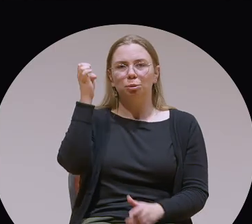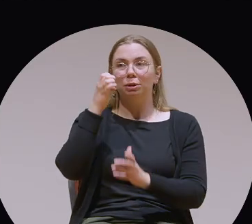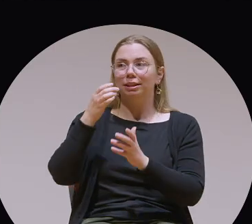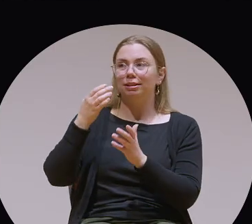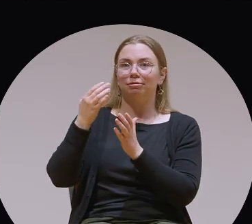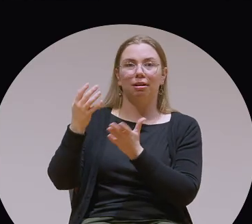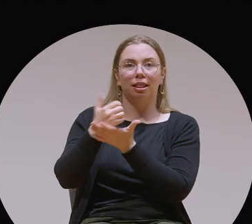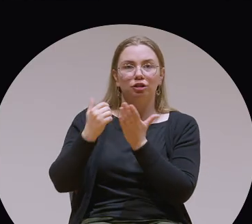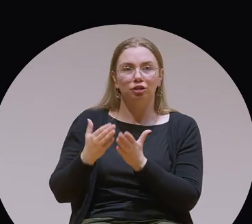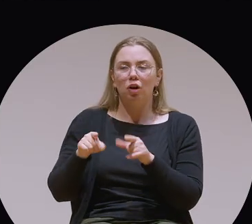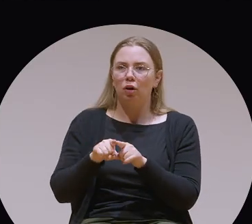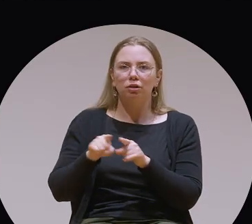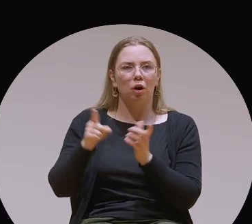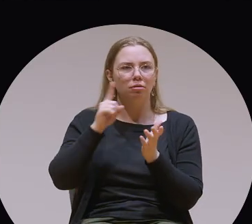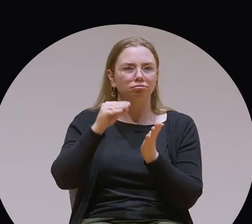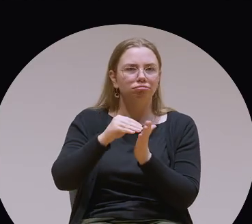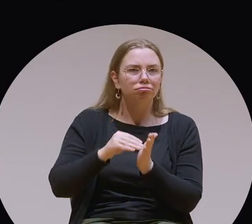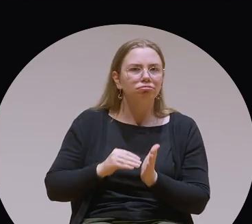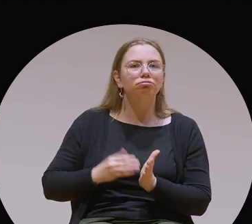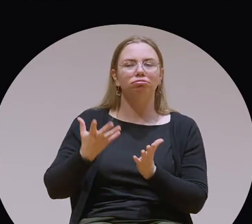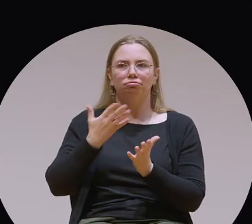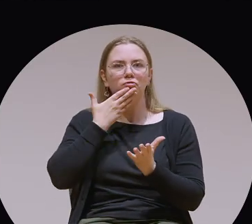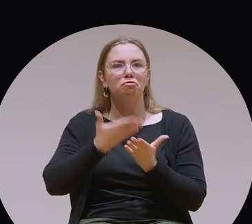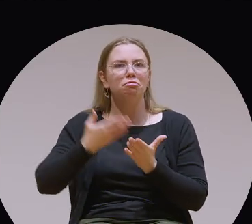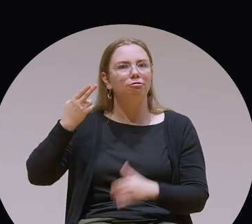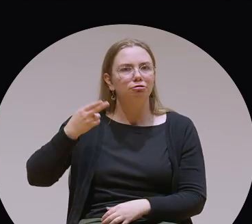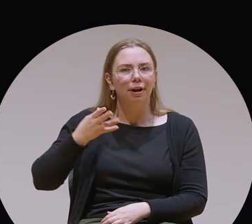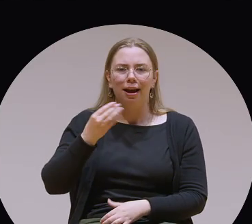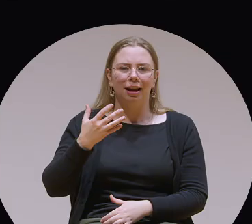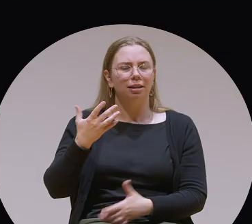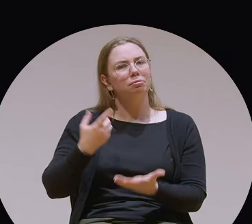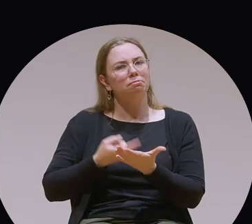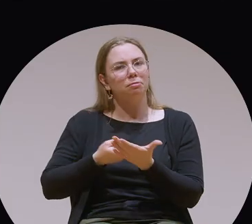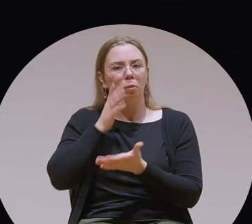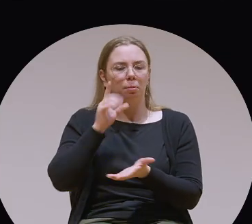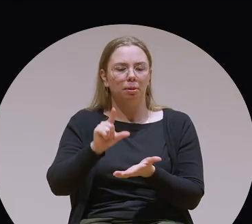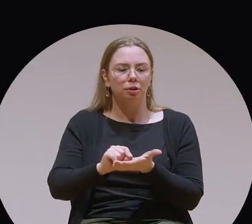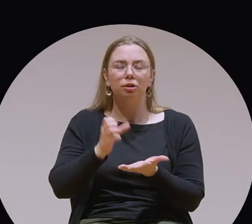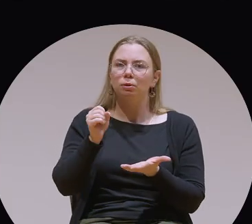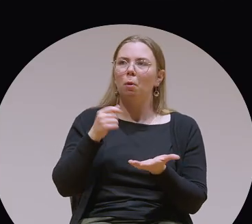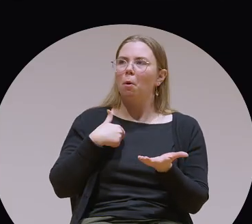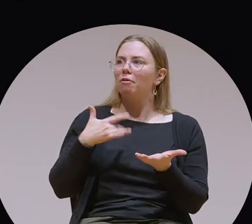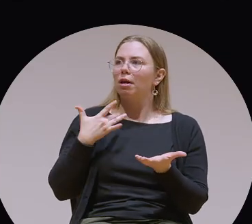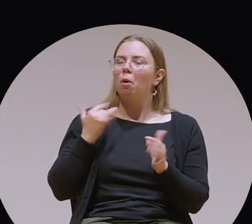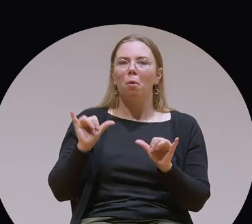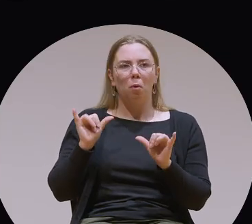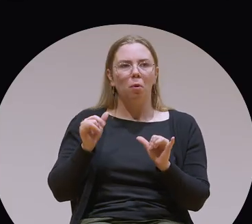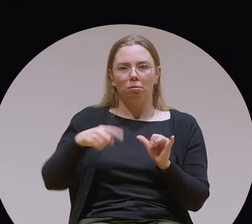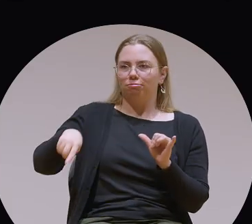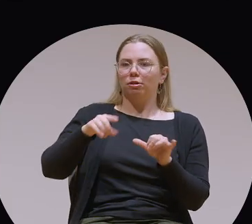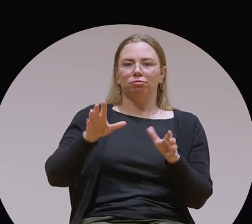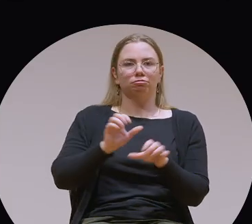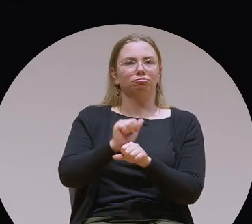least, provenance was regularly published. So really, I'm standing on giant shoulders, as you might say, in following these